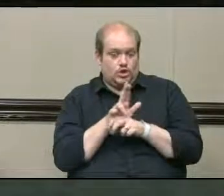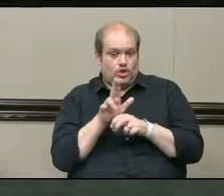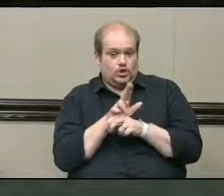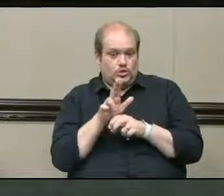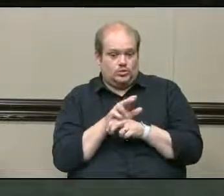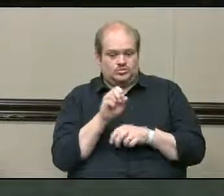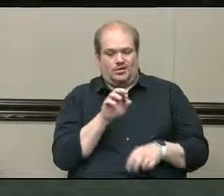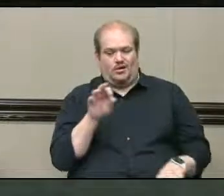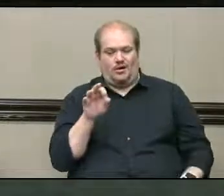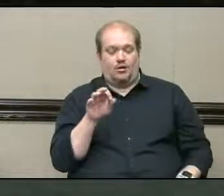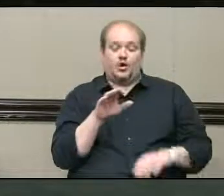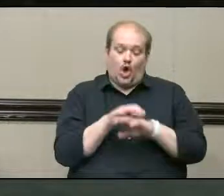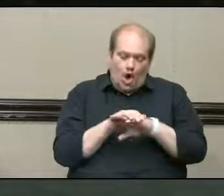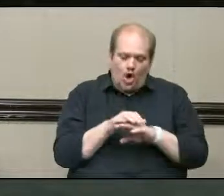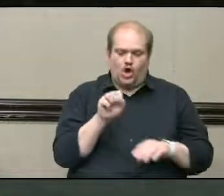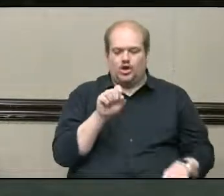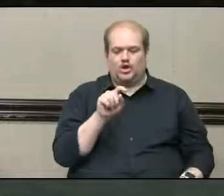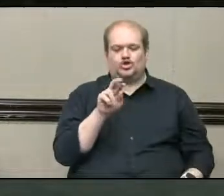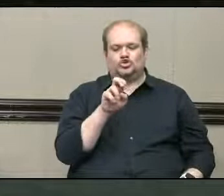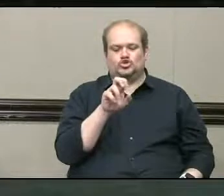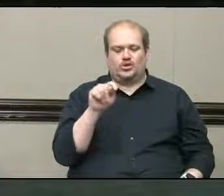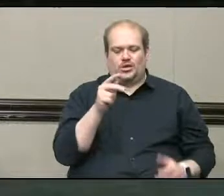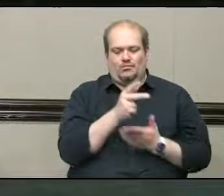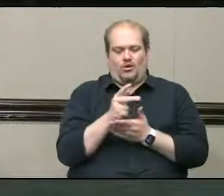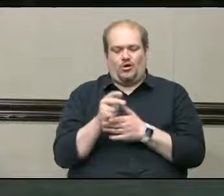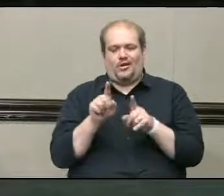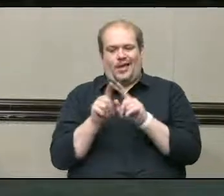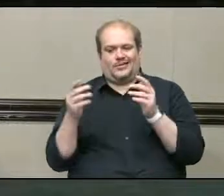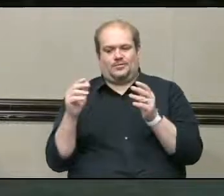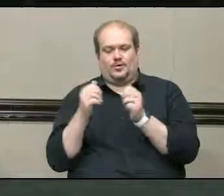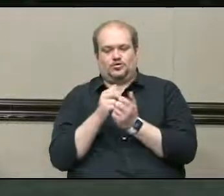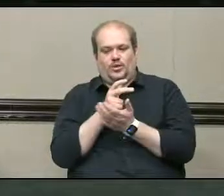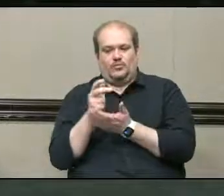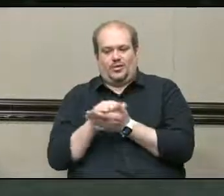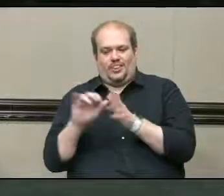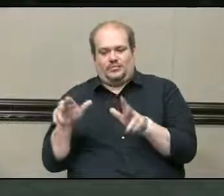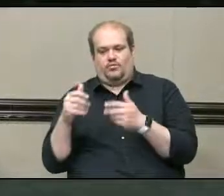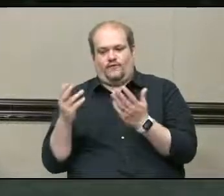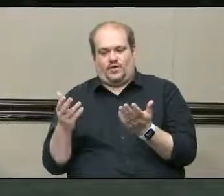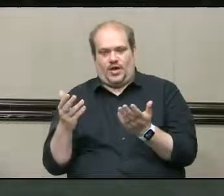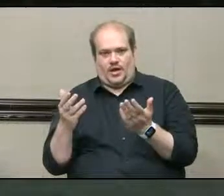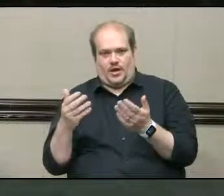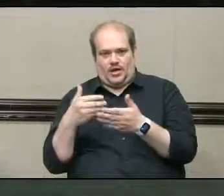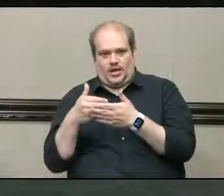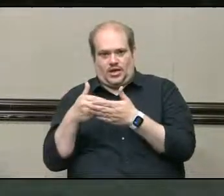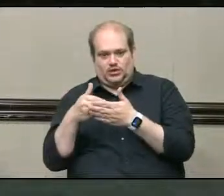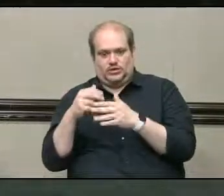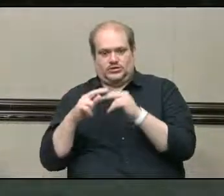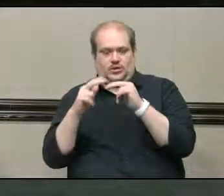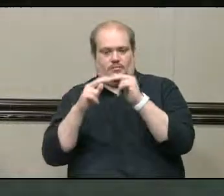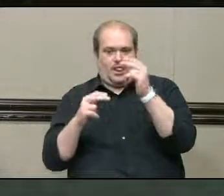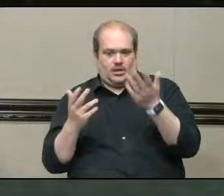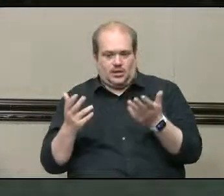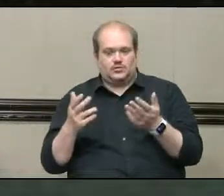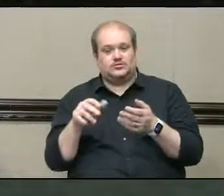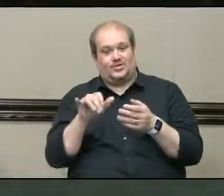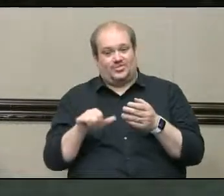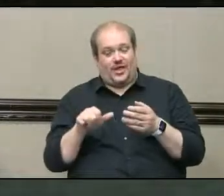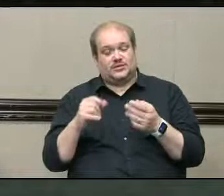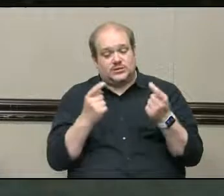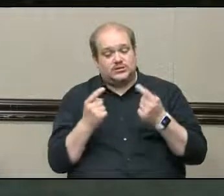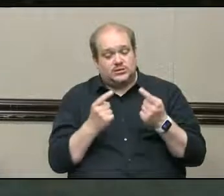of off-street or on-street parking as opposed to the parking that's provided, adjacent to the building? And so those